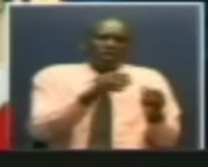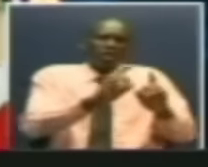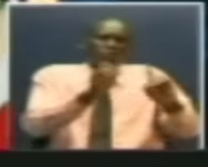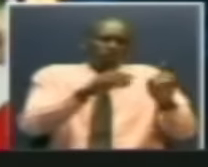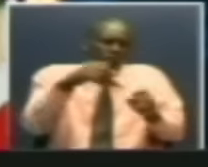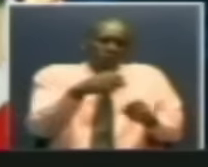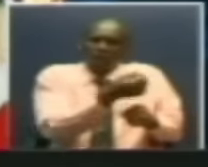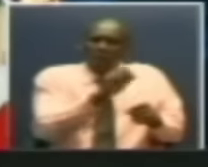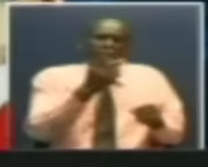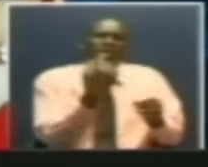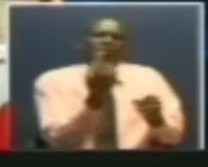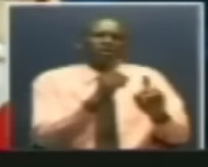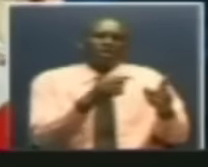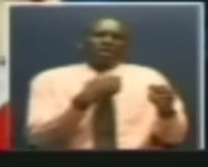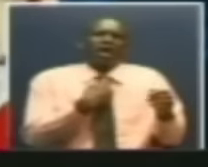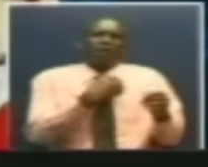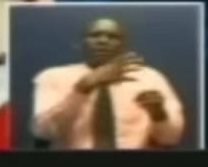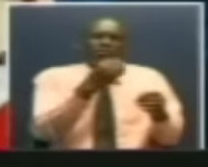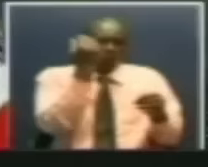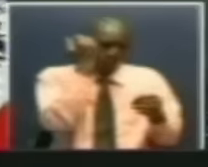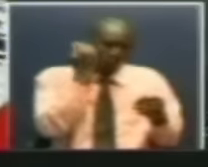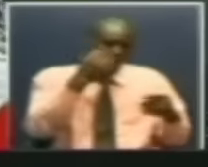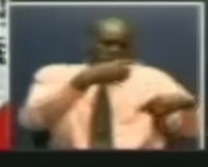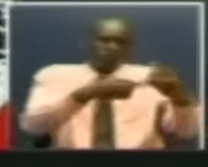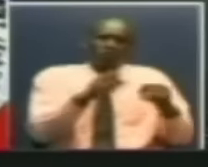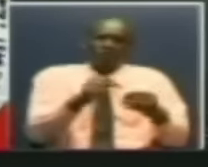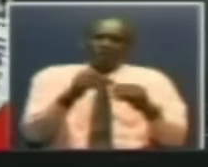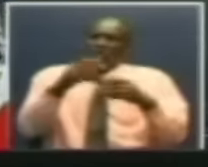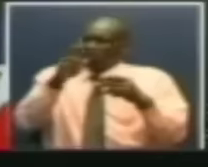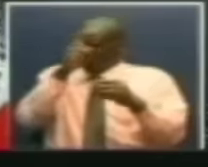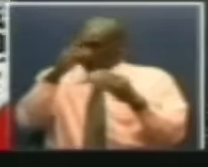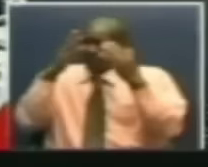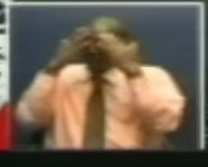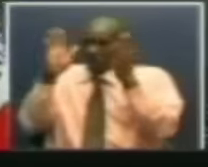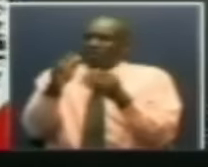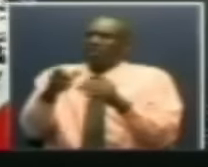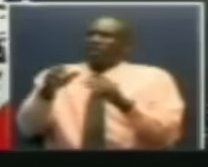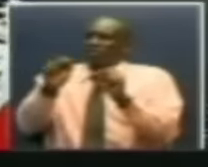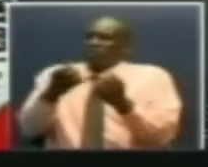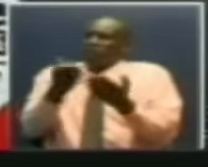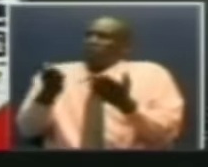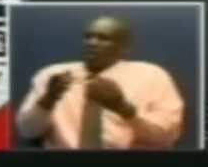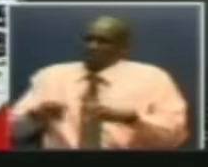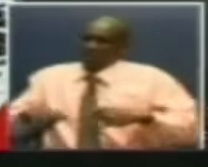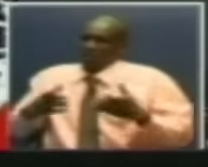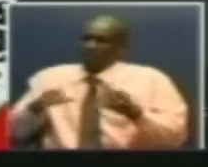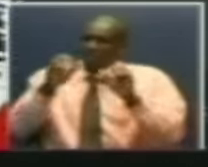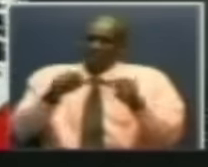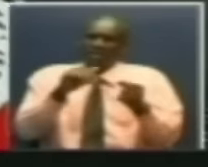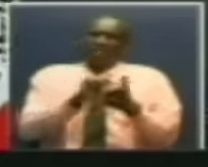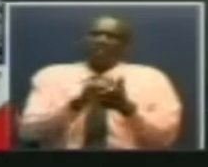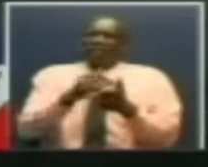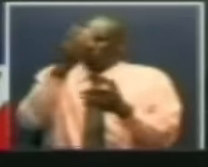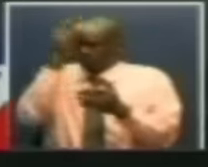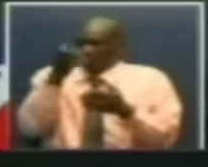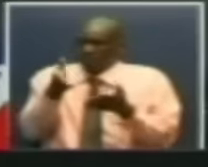roaming about. He has been attending a court process. So they're fully aware, police are fully aware yes, of we are fully whereabouts, aware. What and he's that been is doing. Why. And that so why